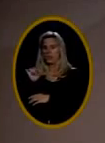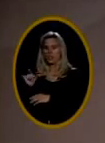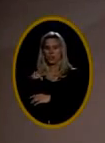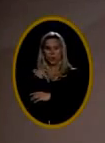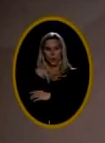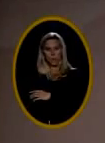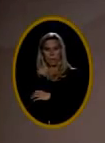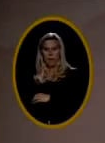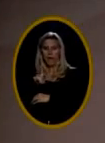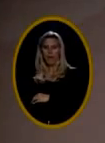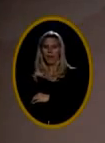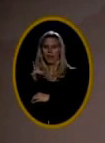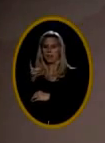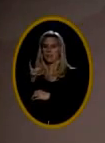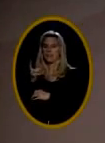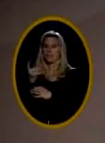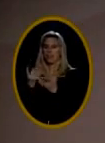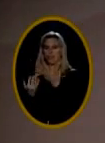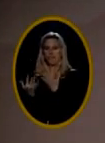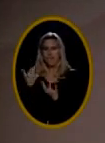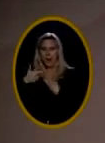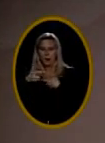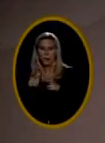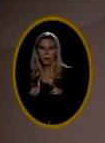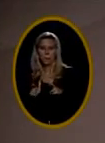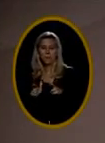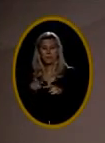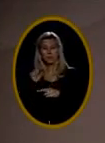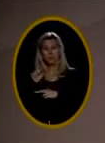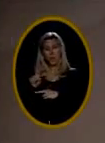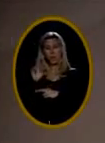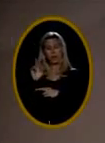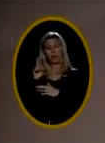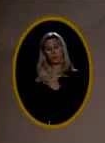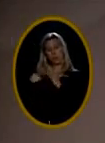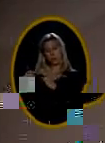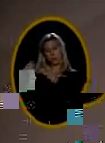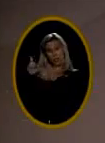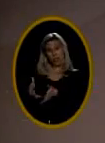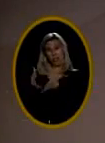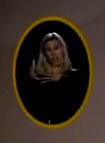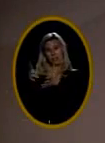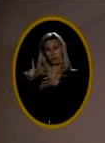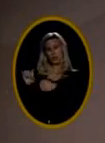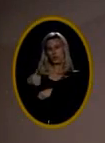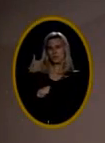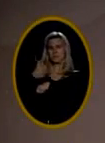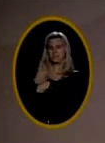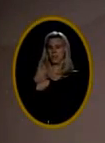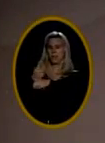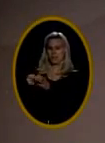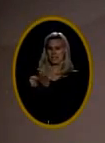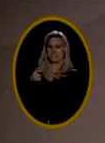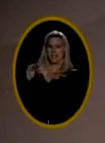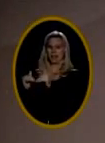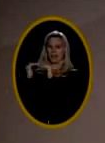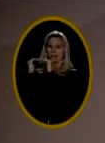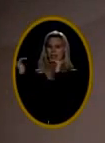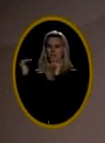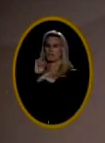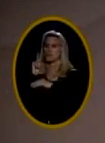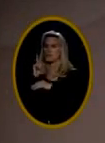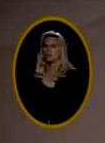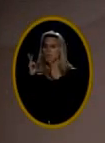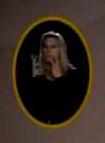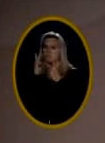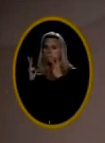the pad, you were in the firing room. And so one of those legacies, and that's you guys set the bar for being very